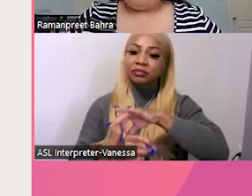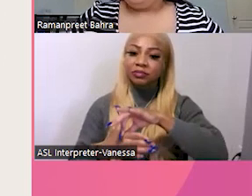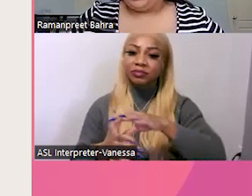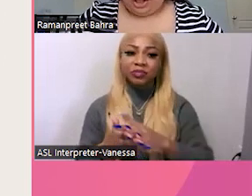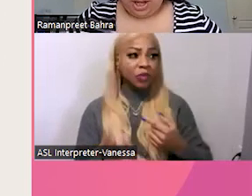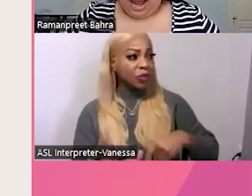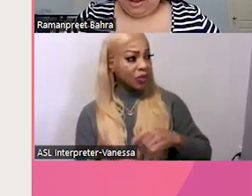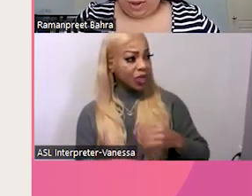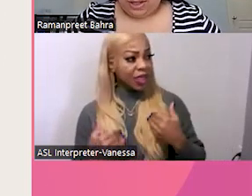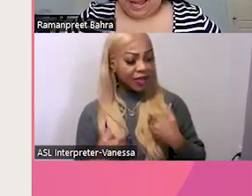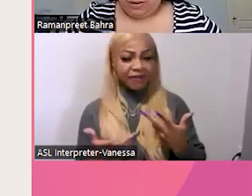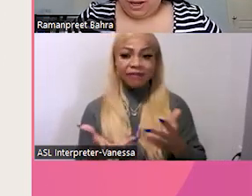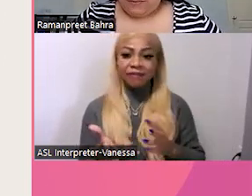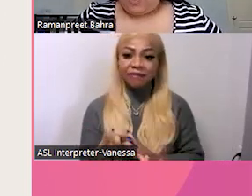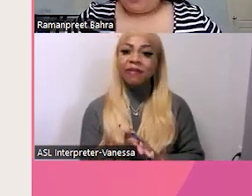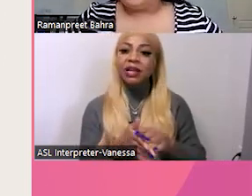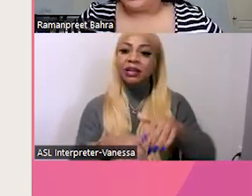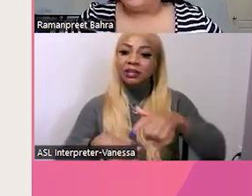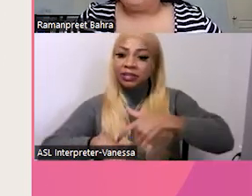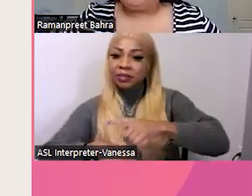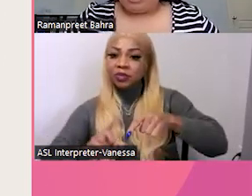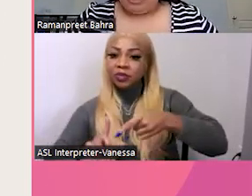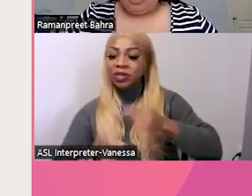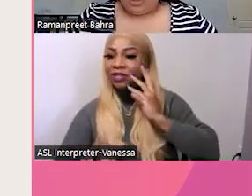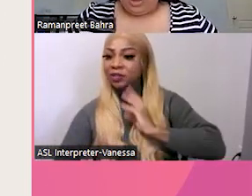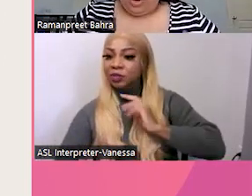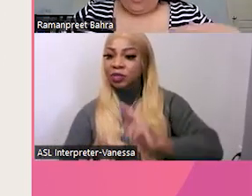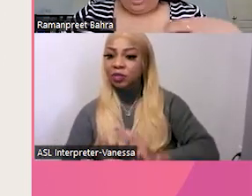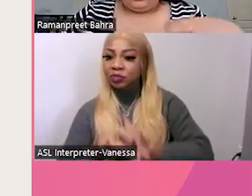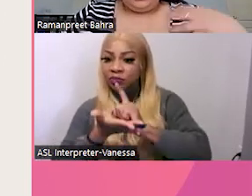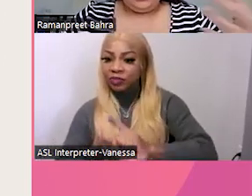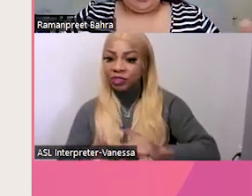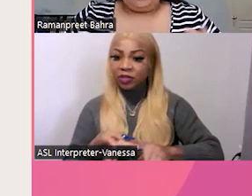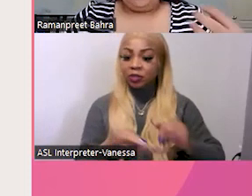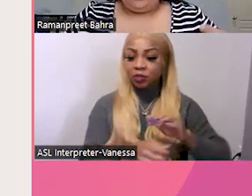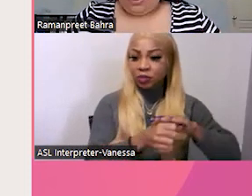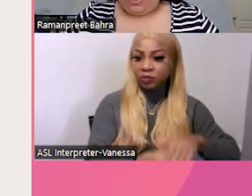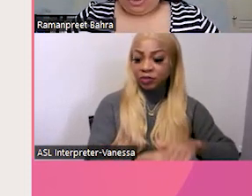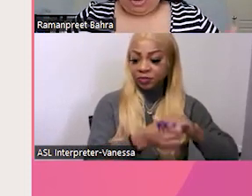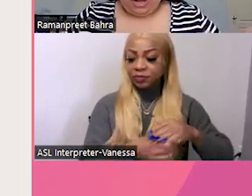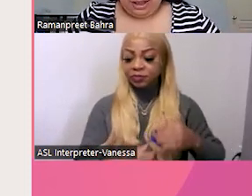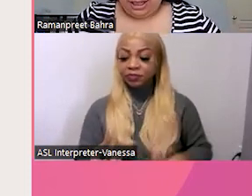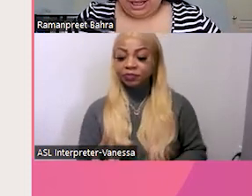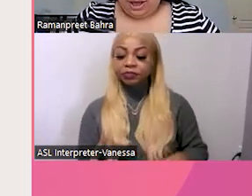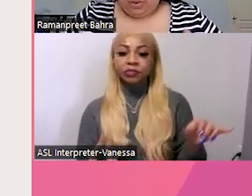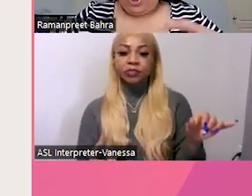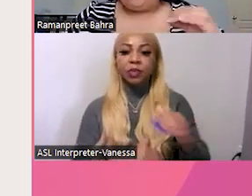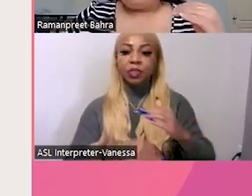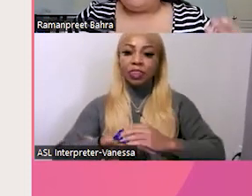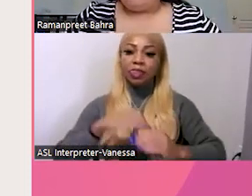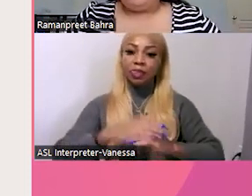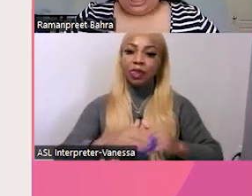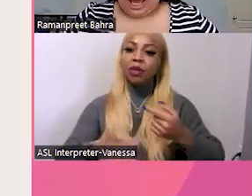experience privilege as well as areas of oppression. And here, through intersectionality,